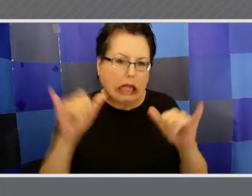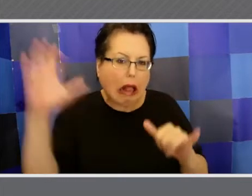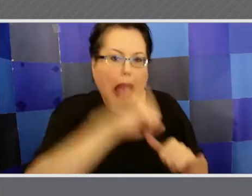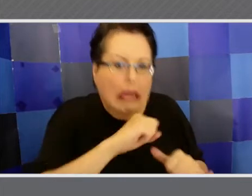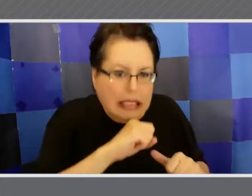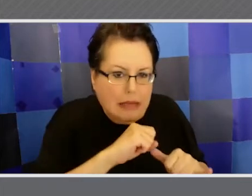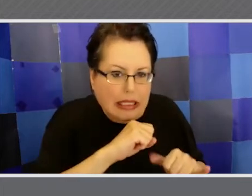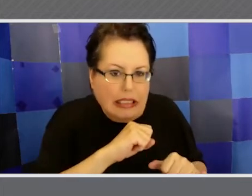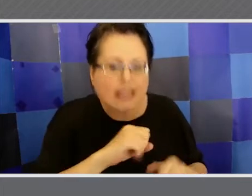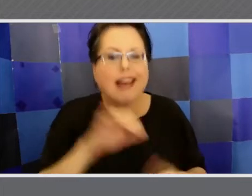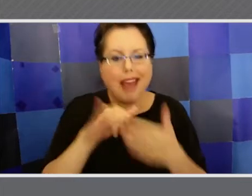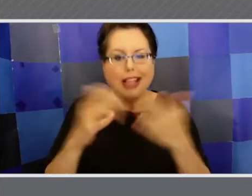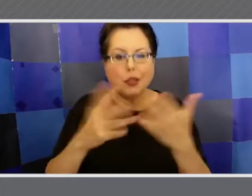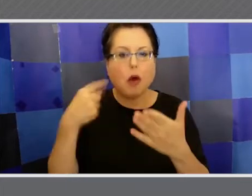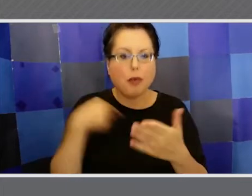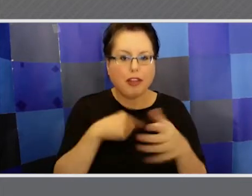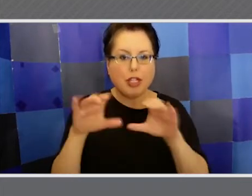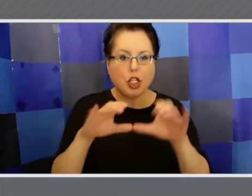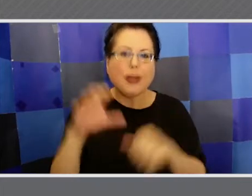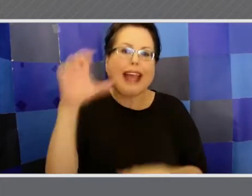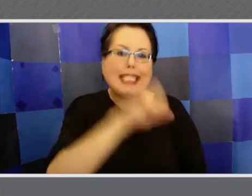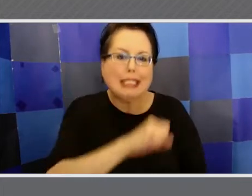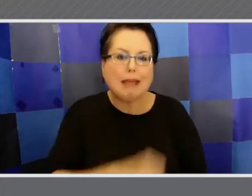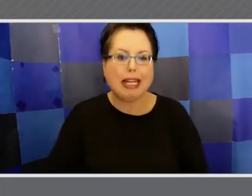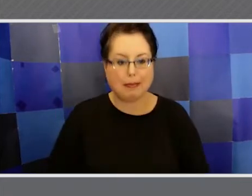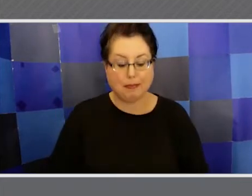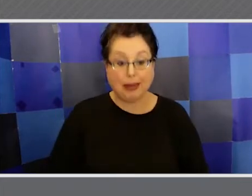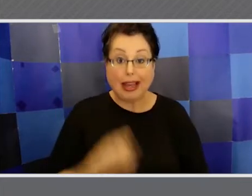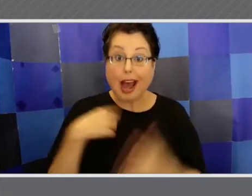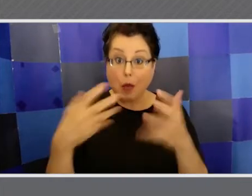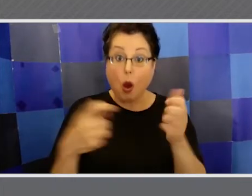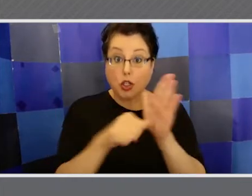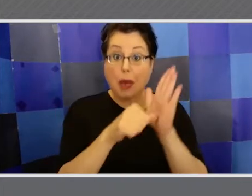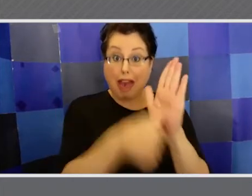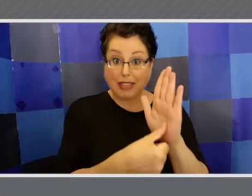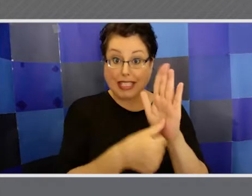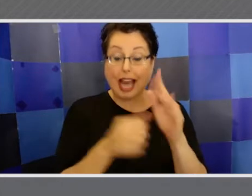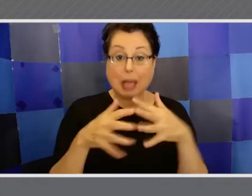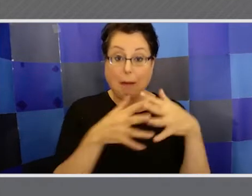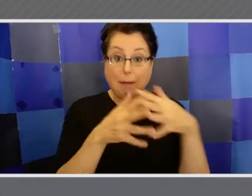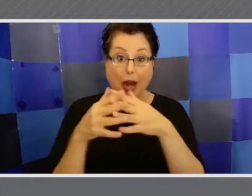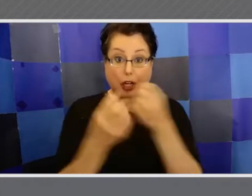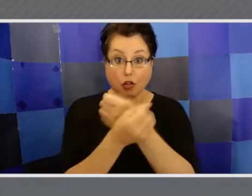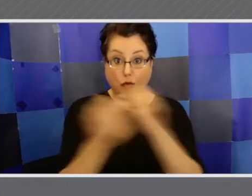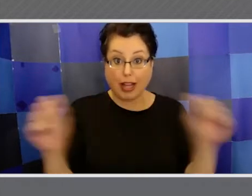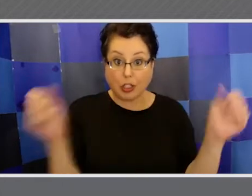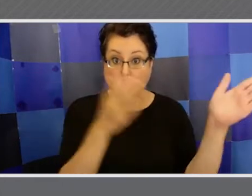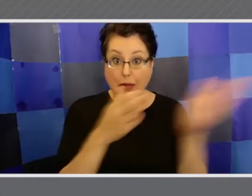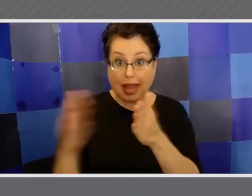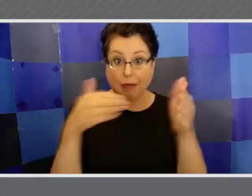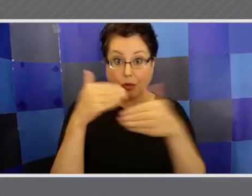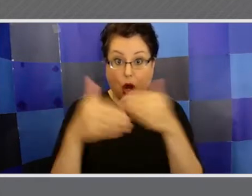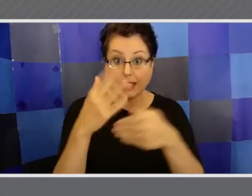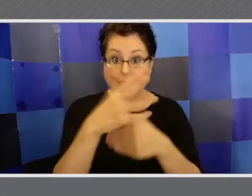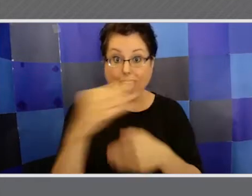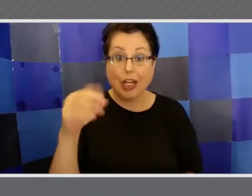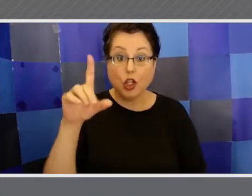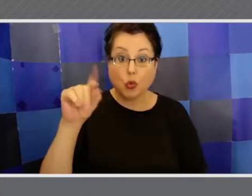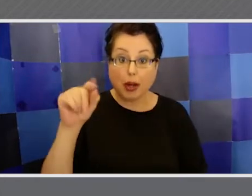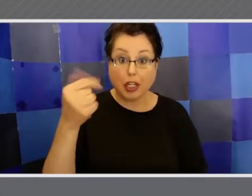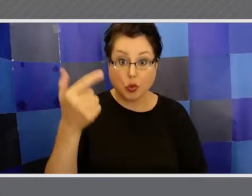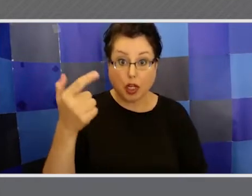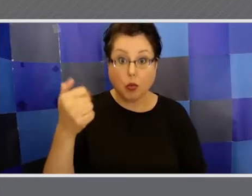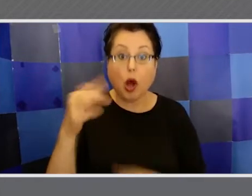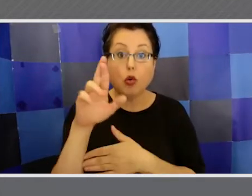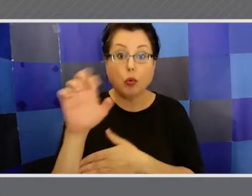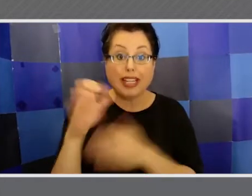we've been working through. And again, I just want to emphasize that the American Rescue Plan process and the 21 reopener are separate from